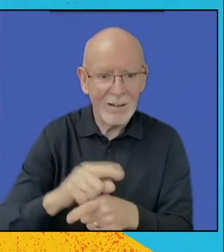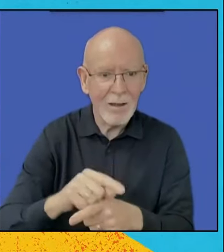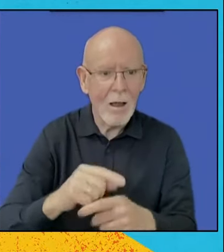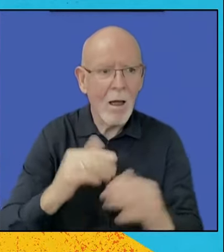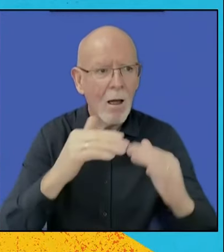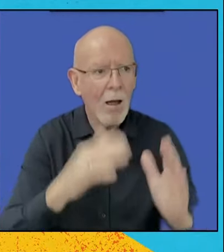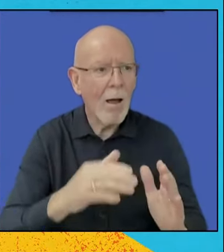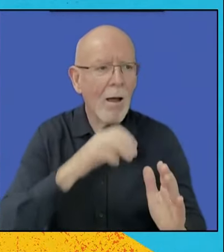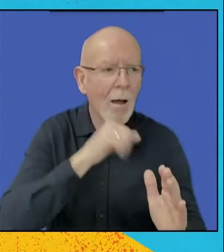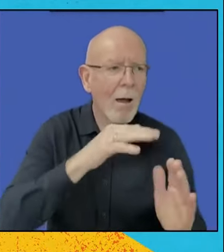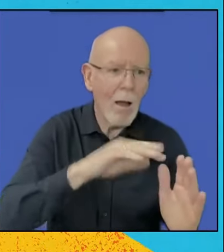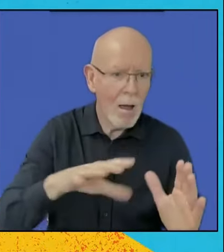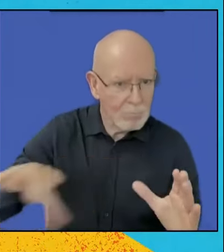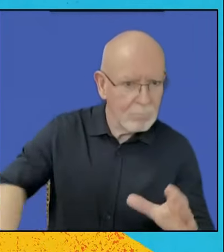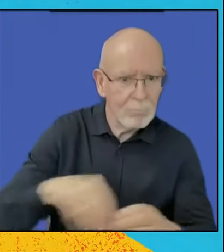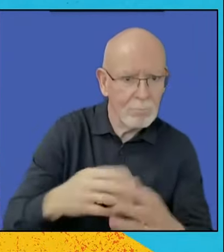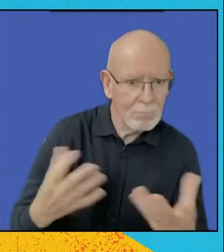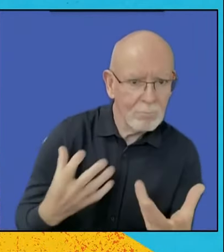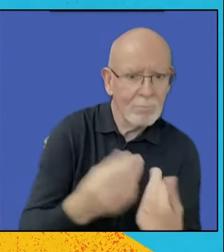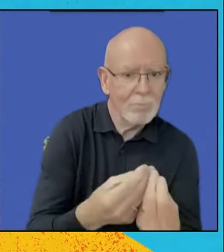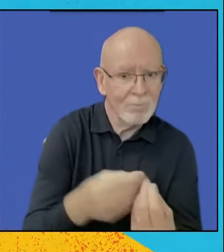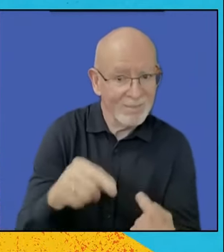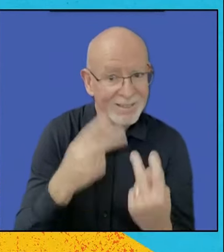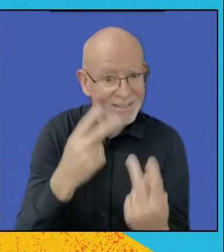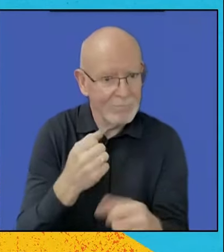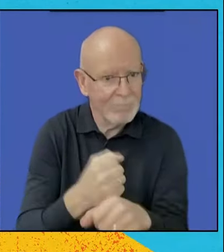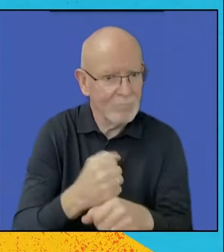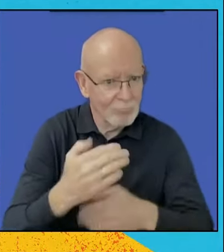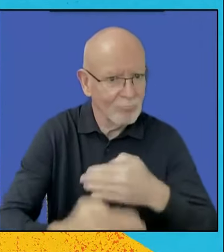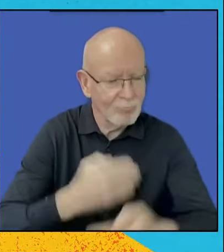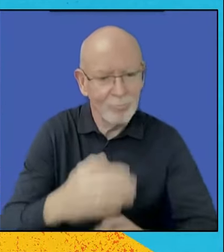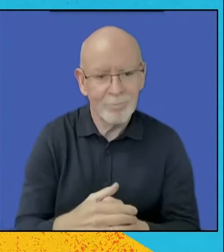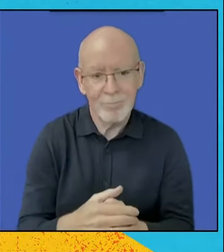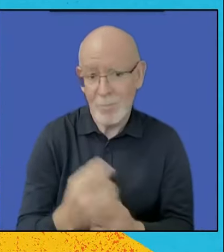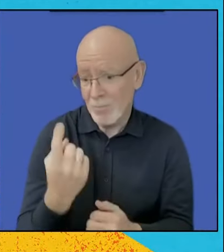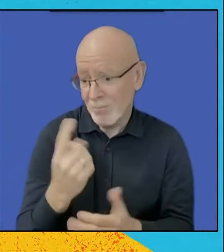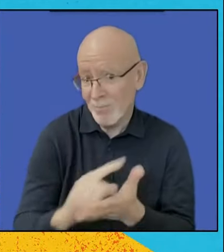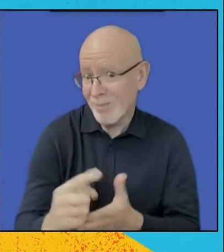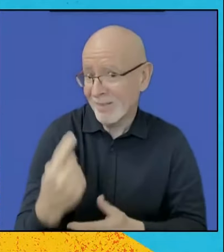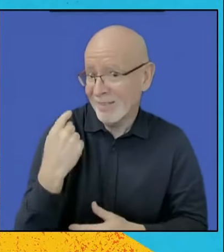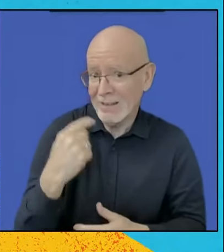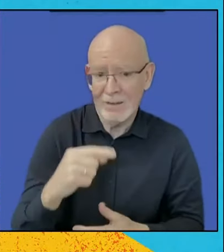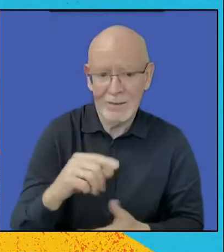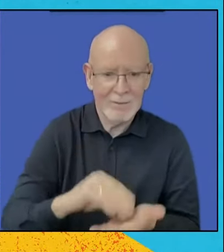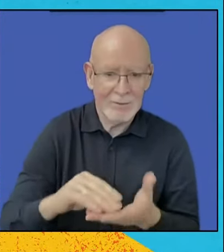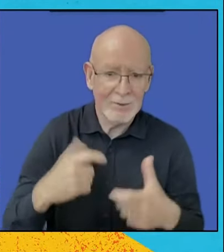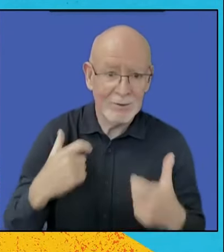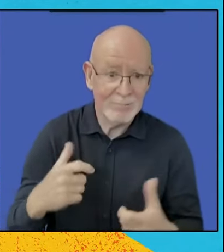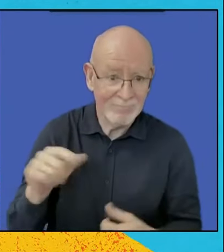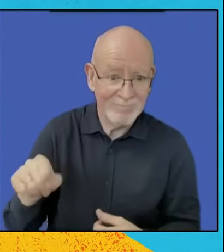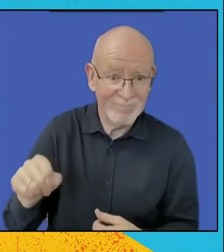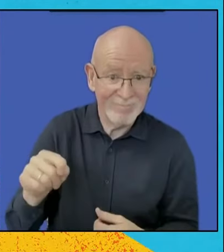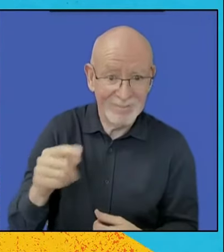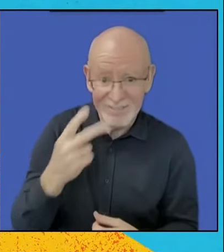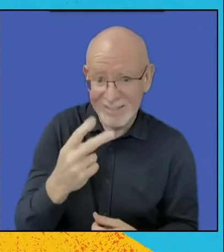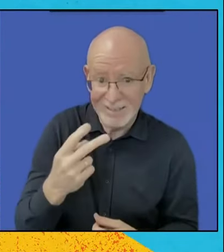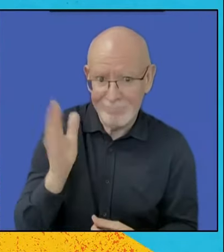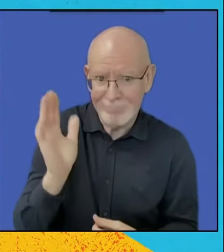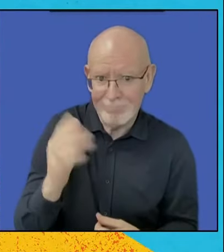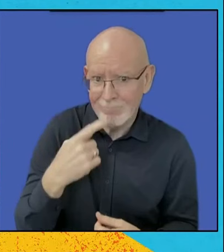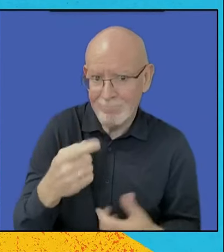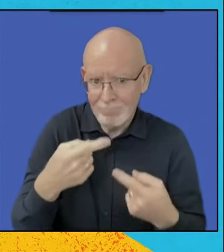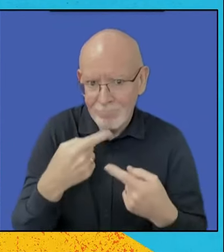policy making and decision making at all levels here at the United Nations. As we embark on 3 days of